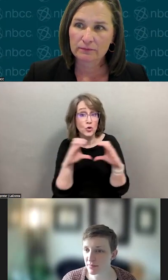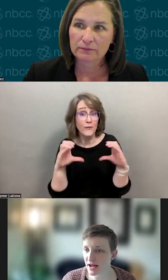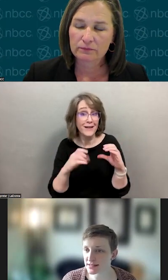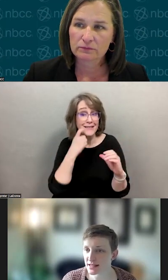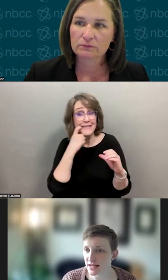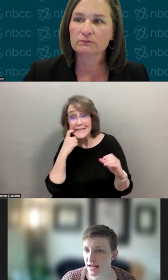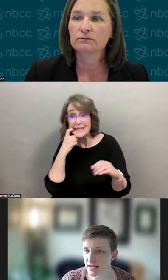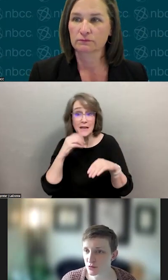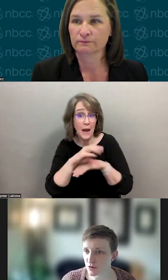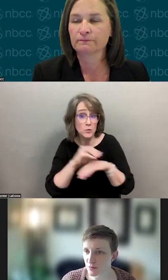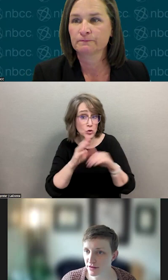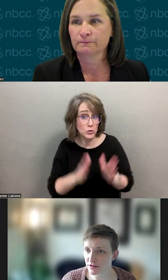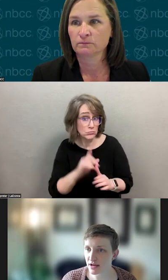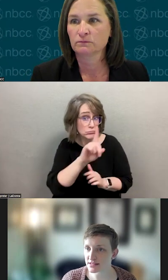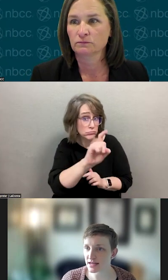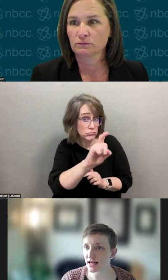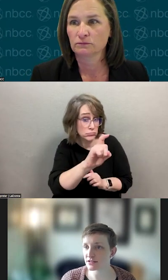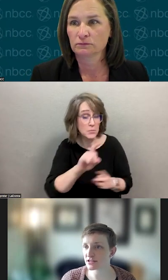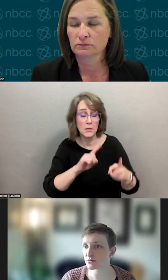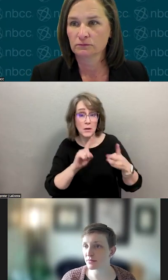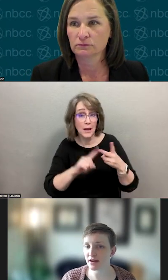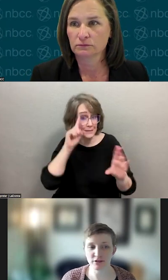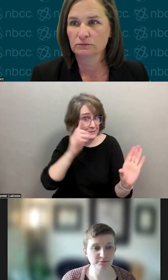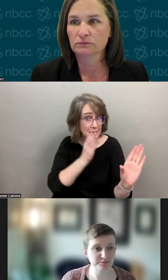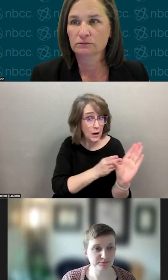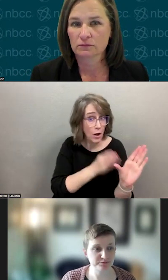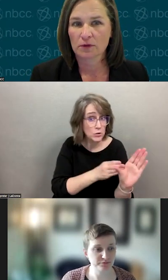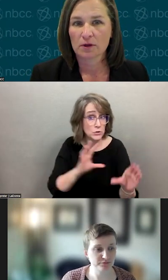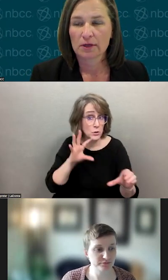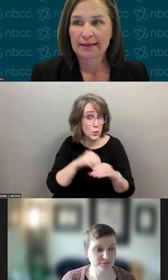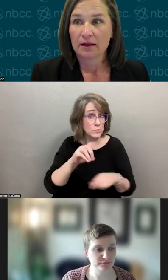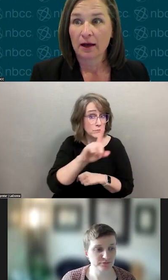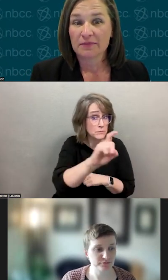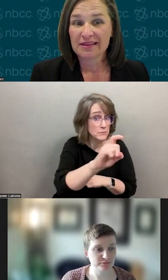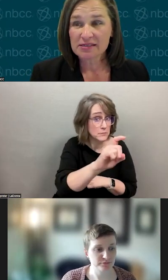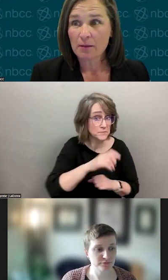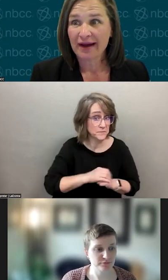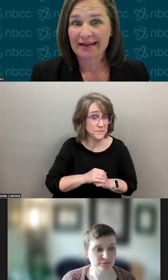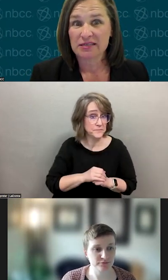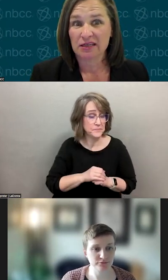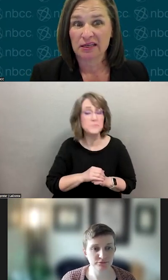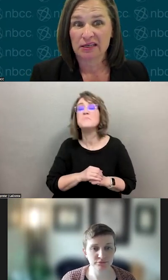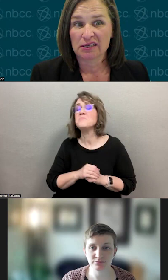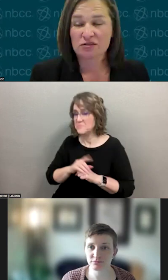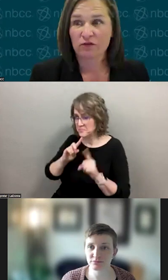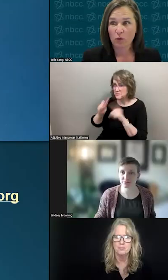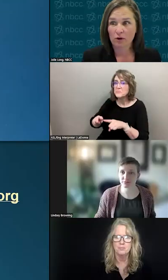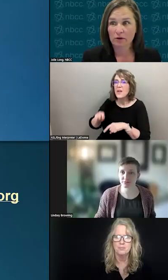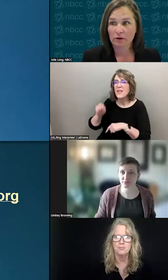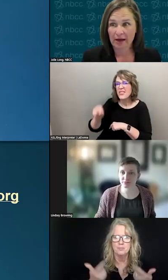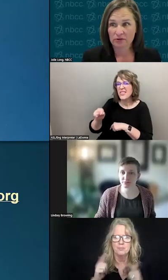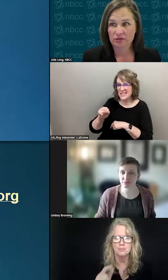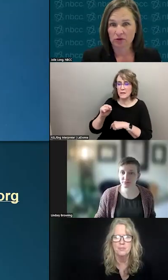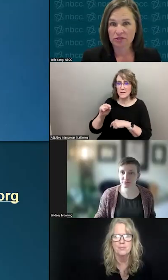compact, and or whether psychologists would be covered. This compact is